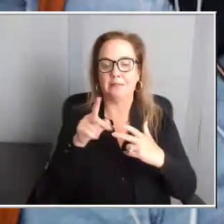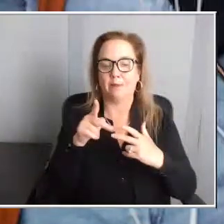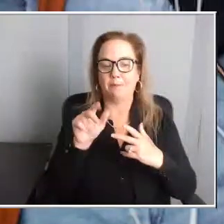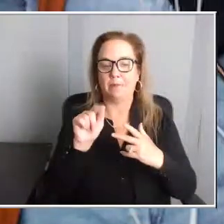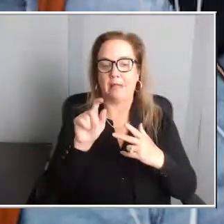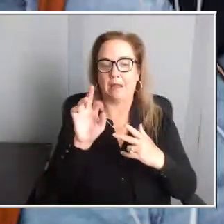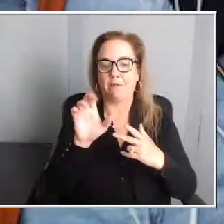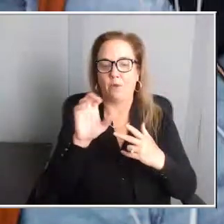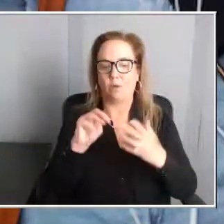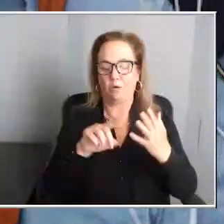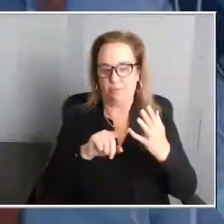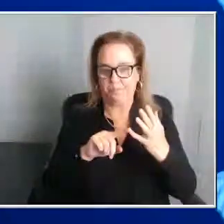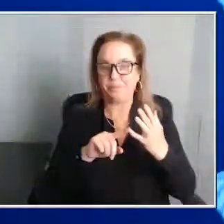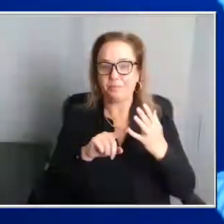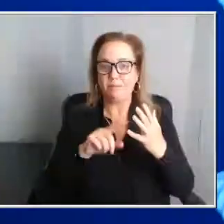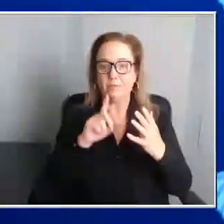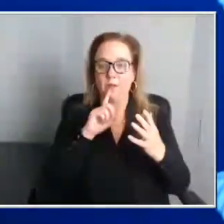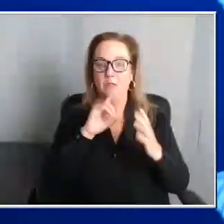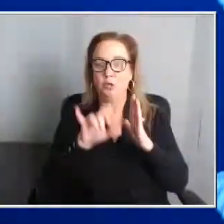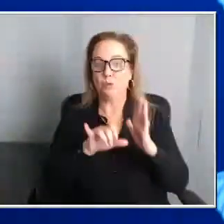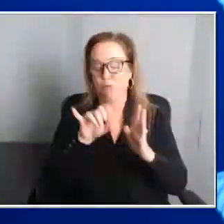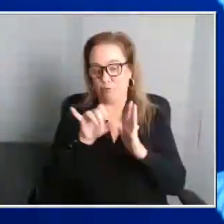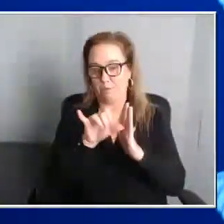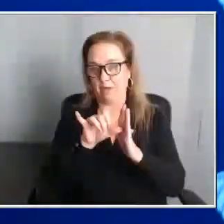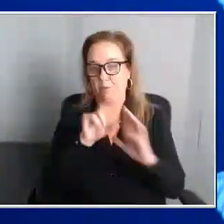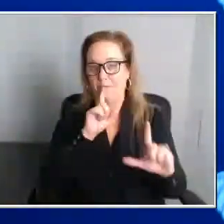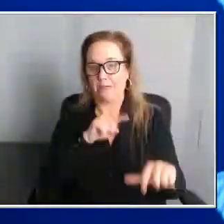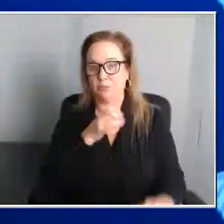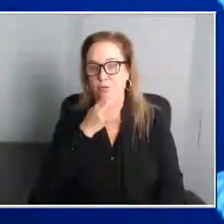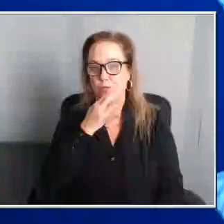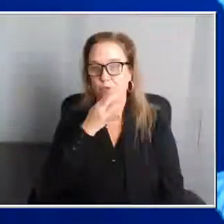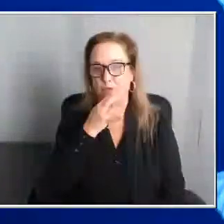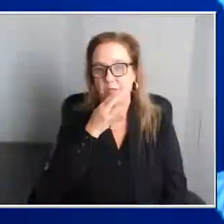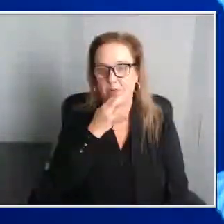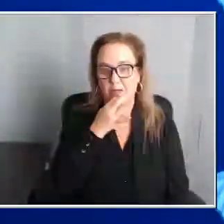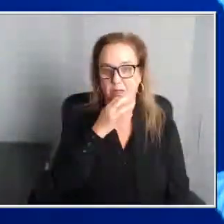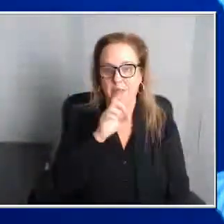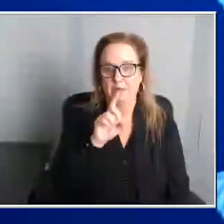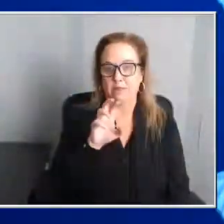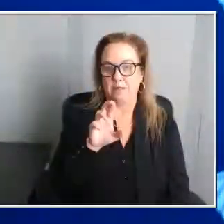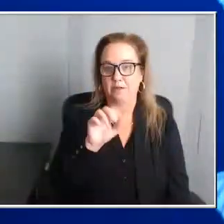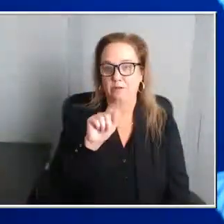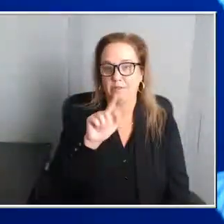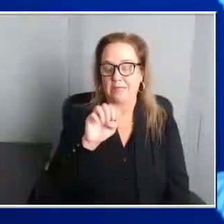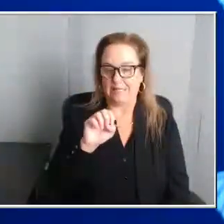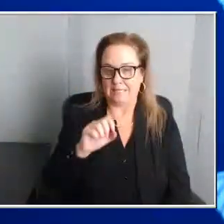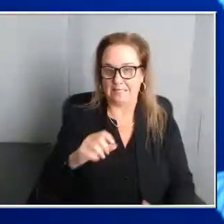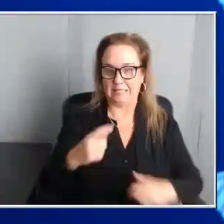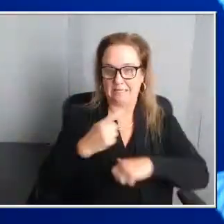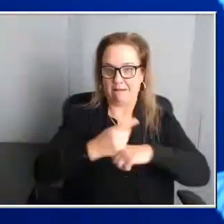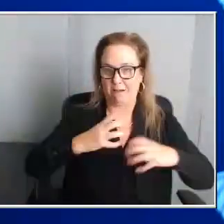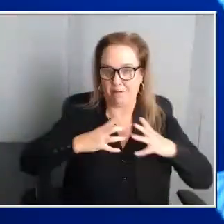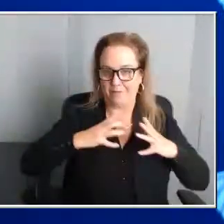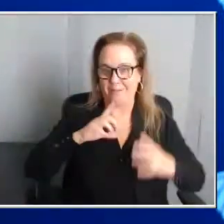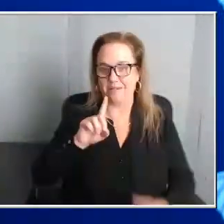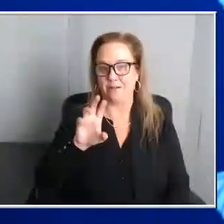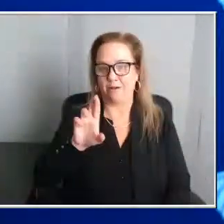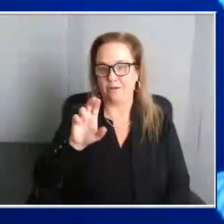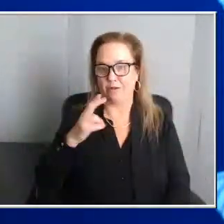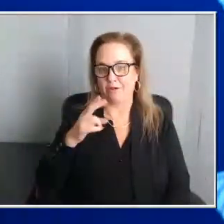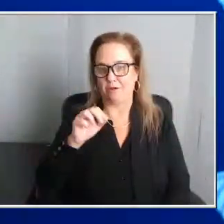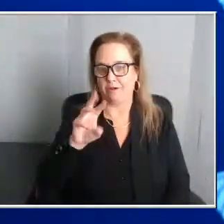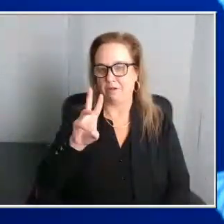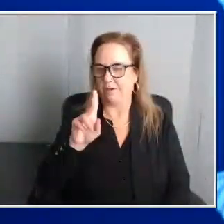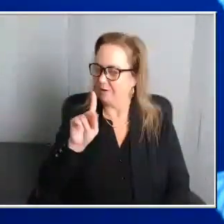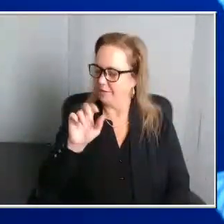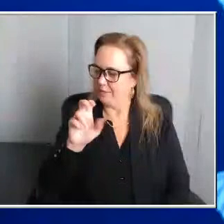real time. We're going to get to those in just a moment. So not only does Dr. Stites have the day off, though, so does Dr. Dana Hawkinson. I wonder where those